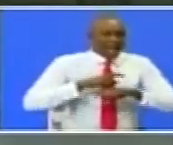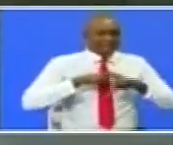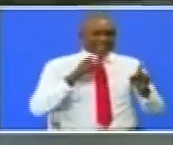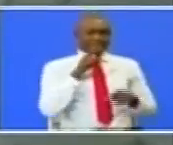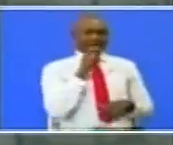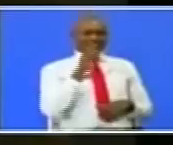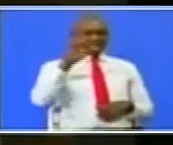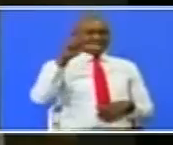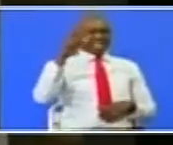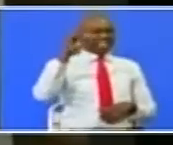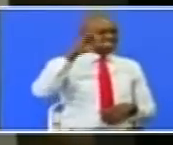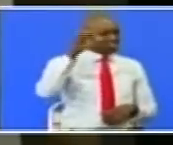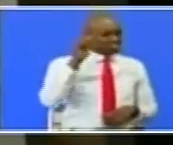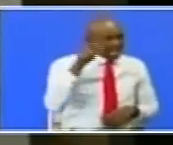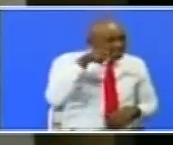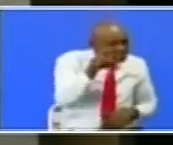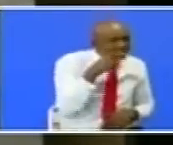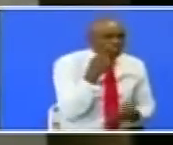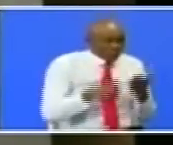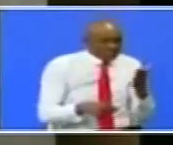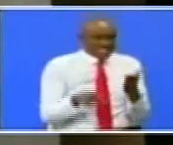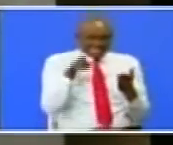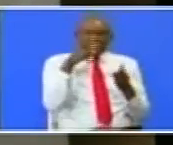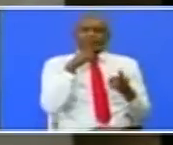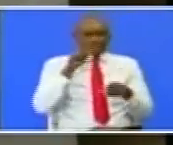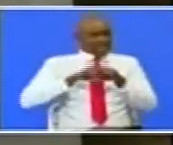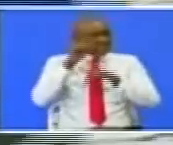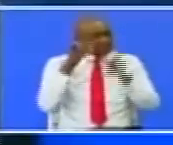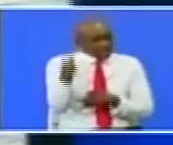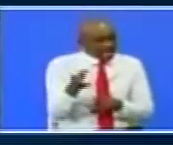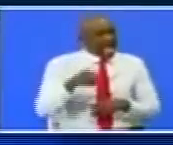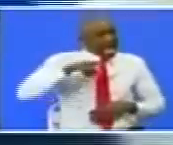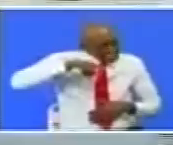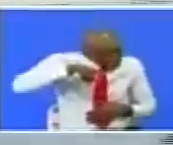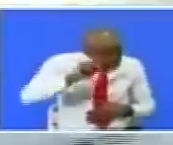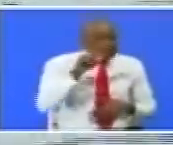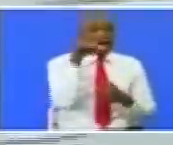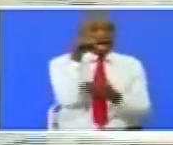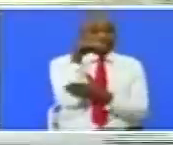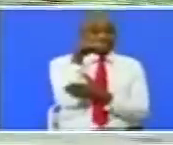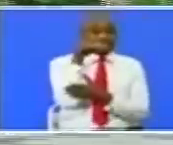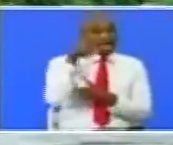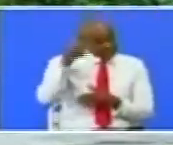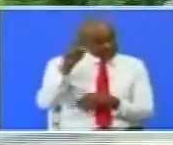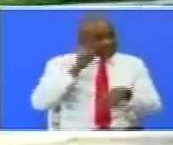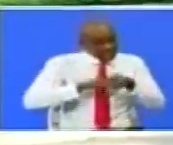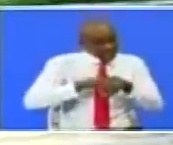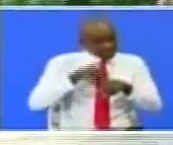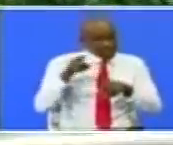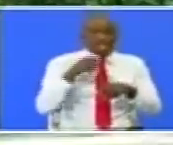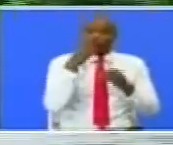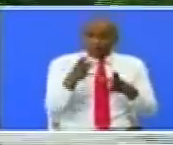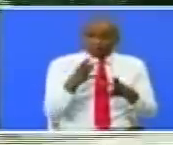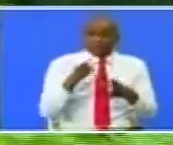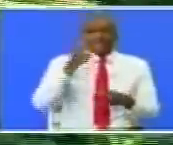that even on the day that our undercover student was sitting for the interview, she made another plea to the school head teacher, informing him